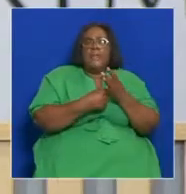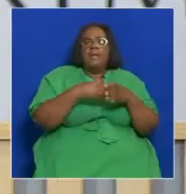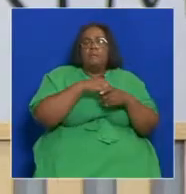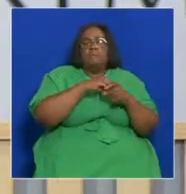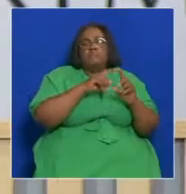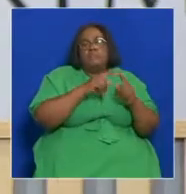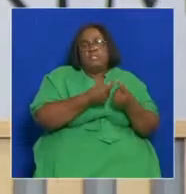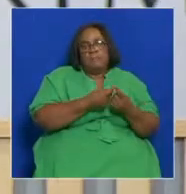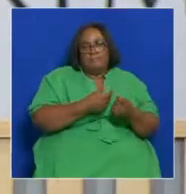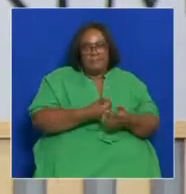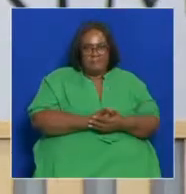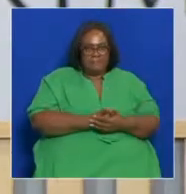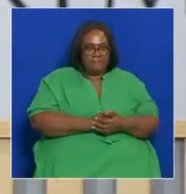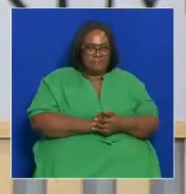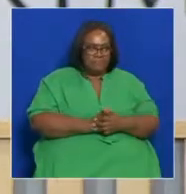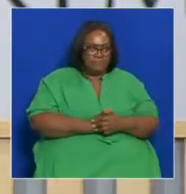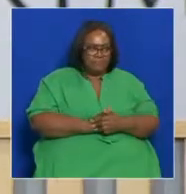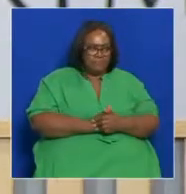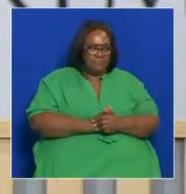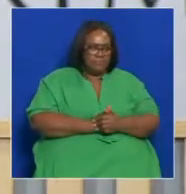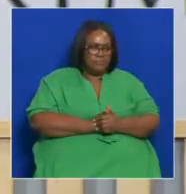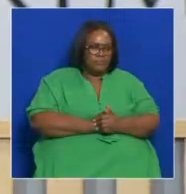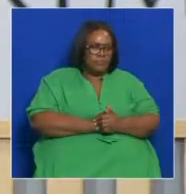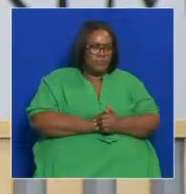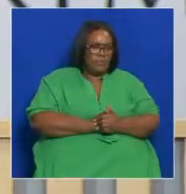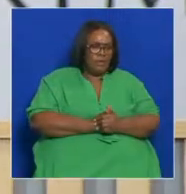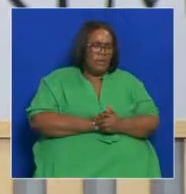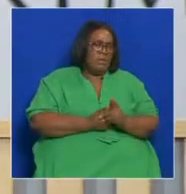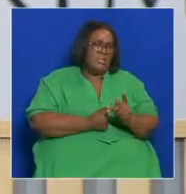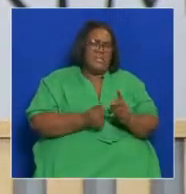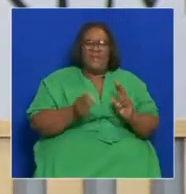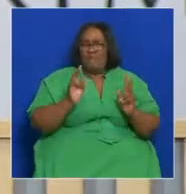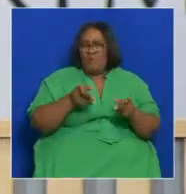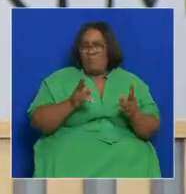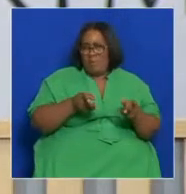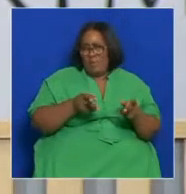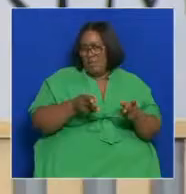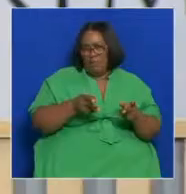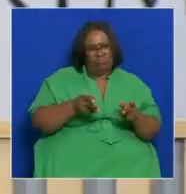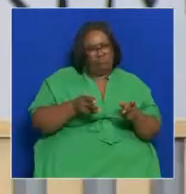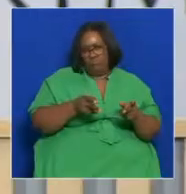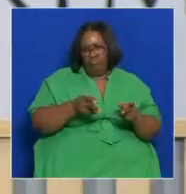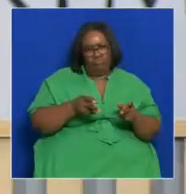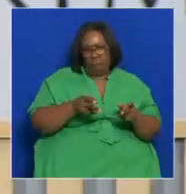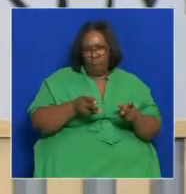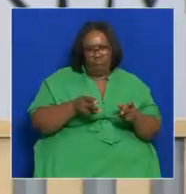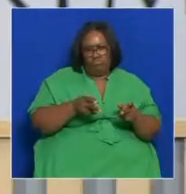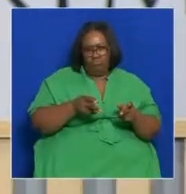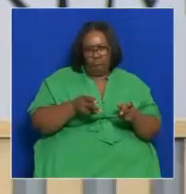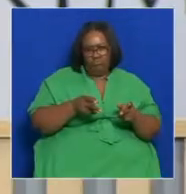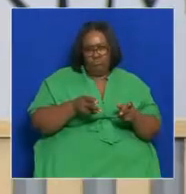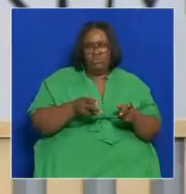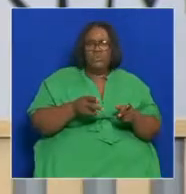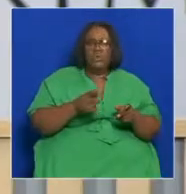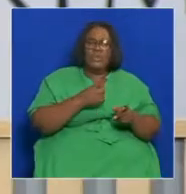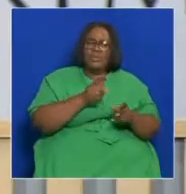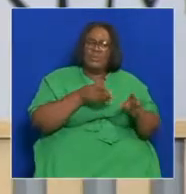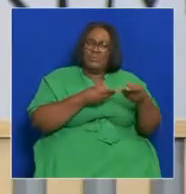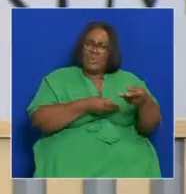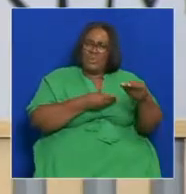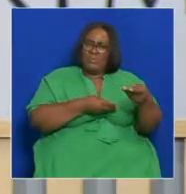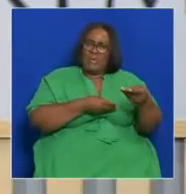It is an anomaly for those documents not to be shared within the